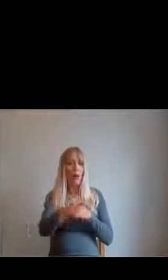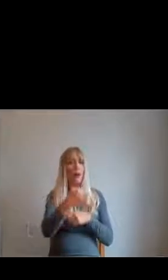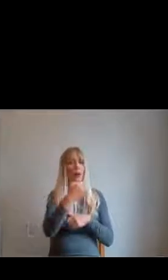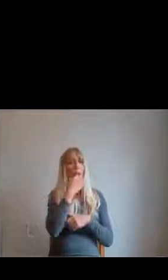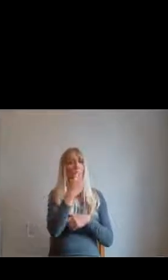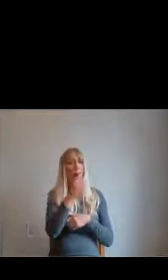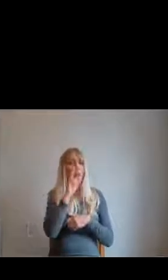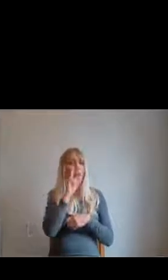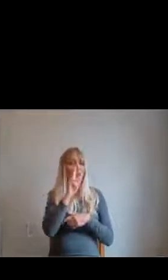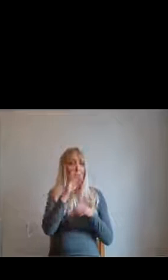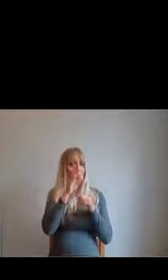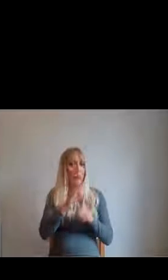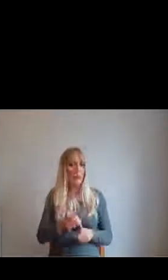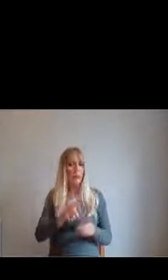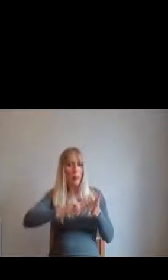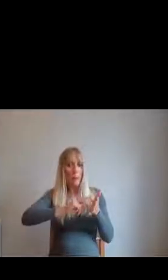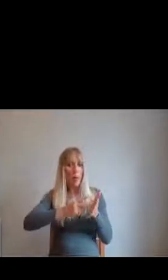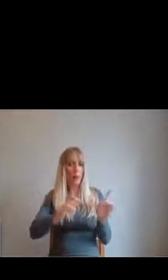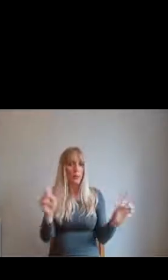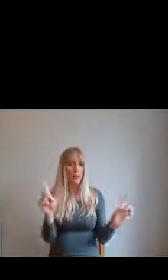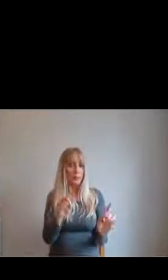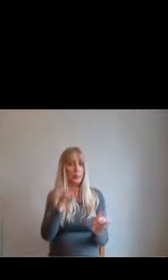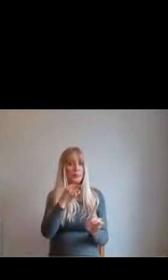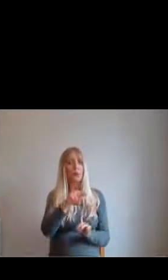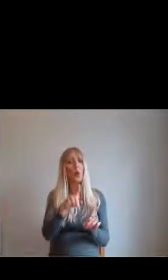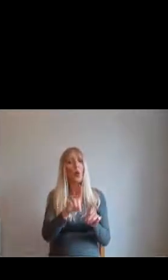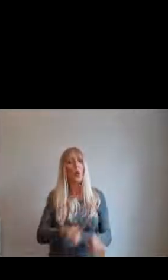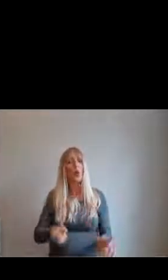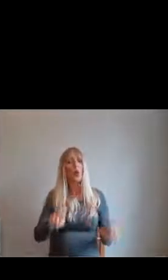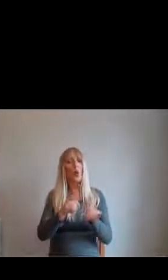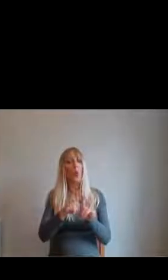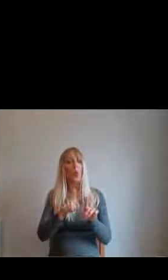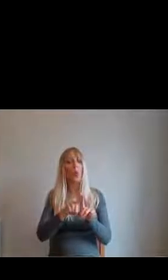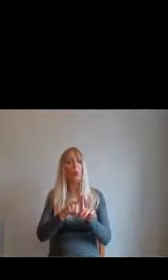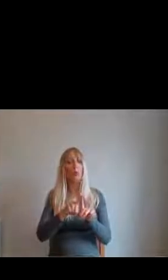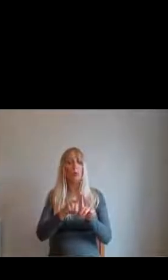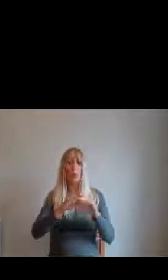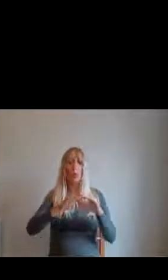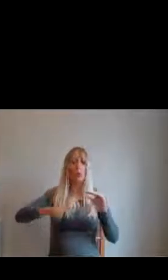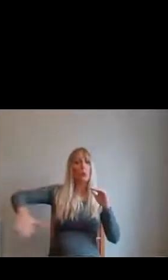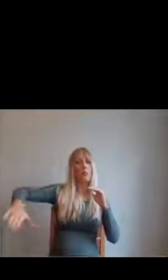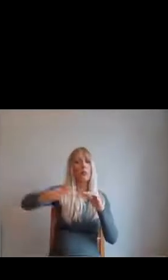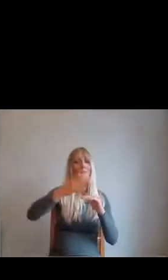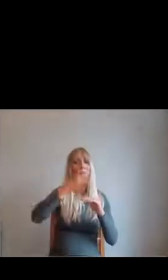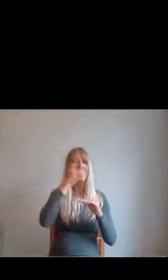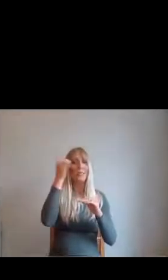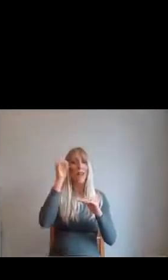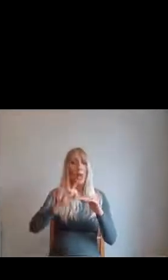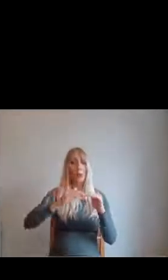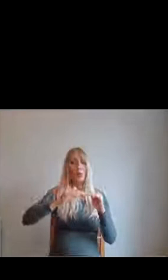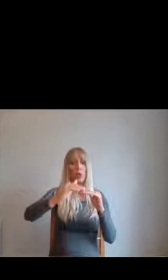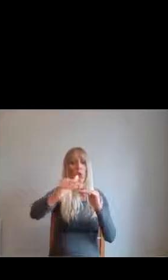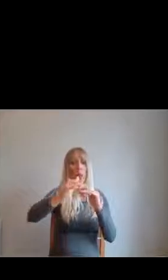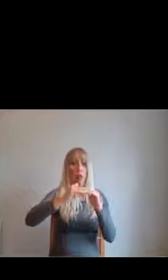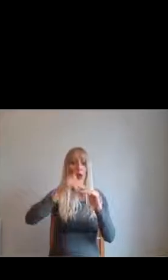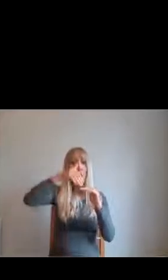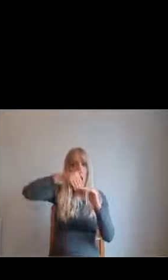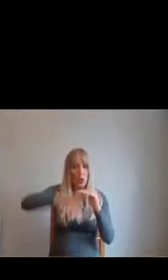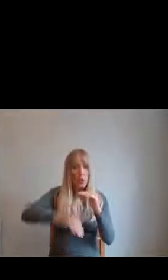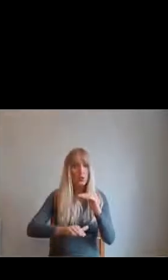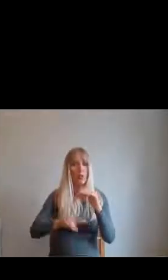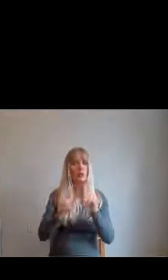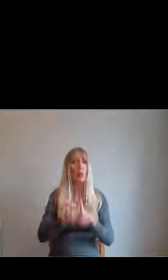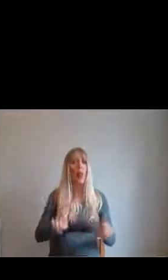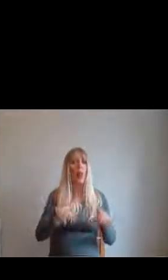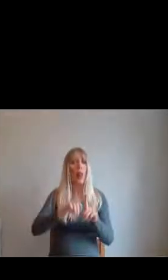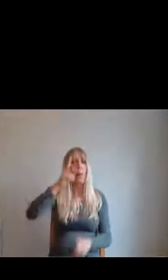screen. There's also some above and below ground utilities within the vicinity of the B186 North Road, which